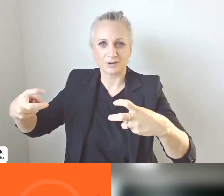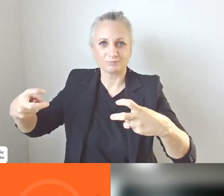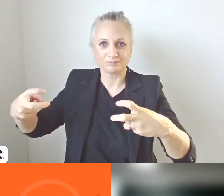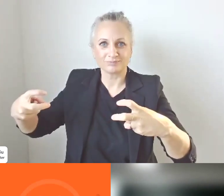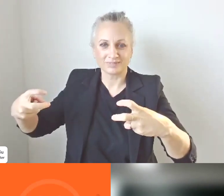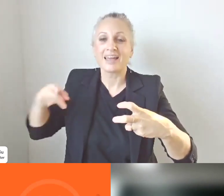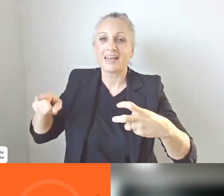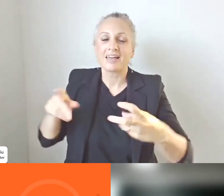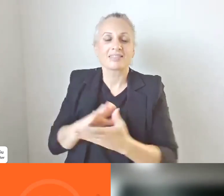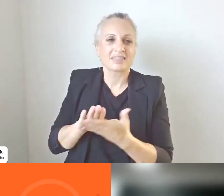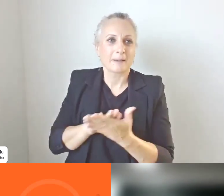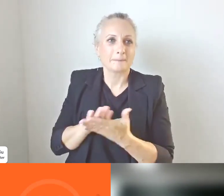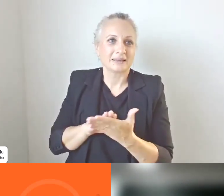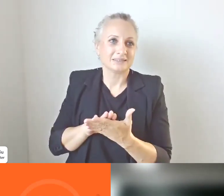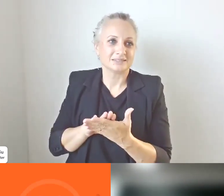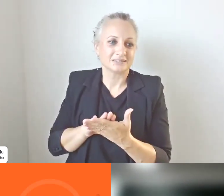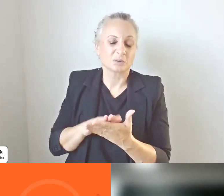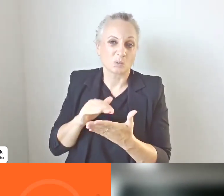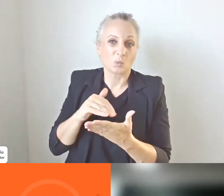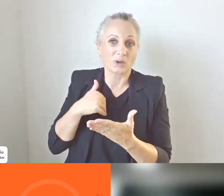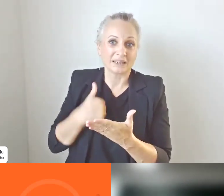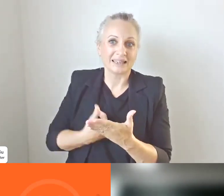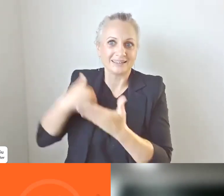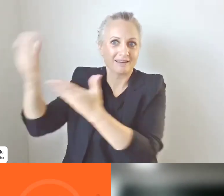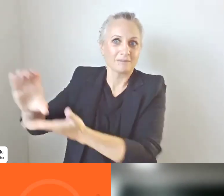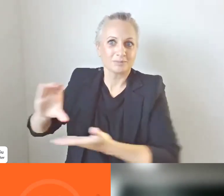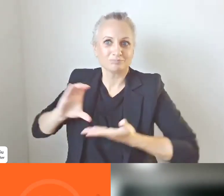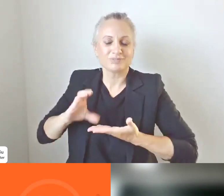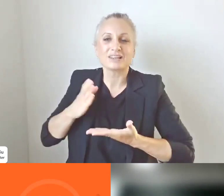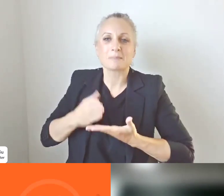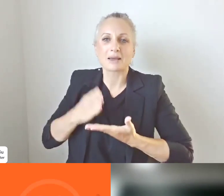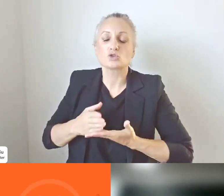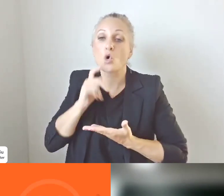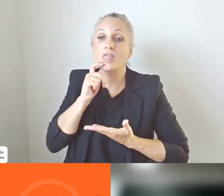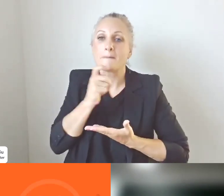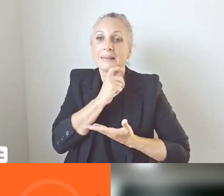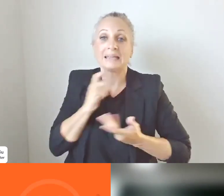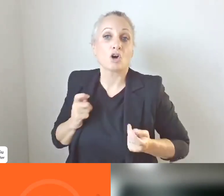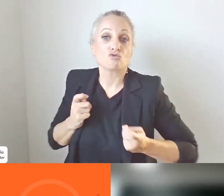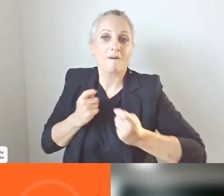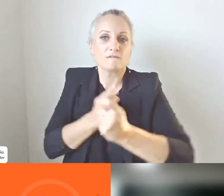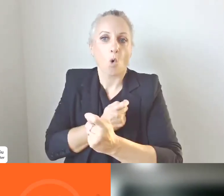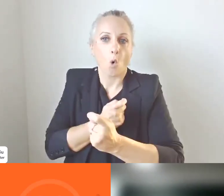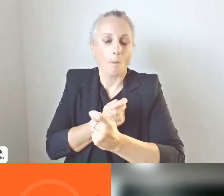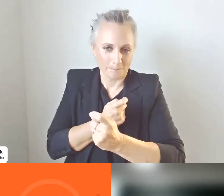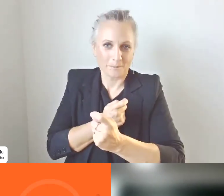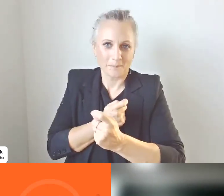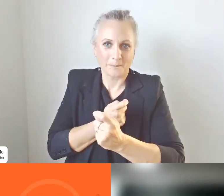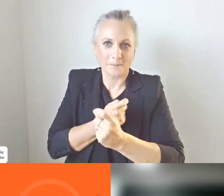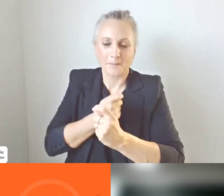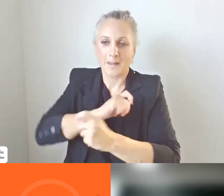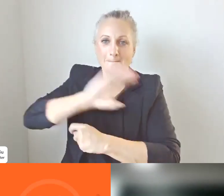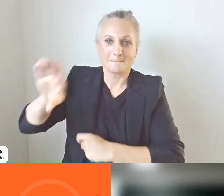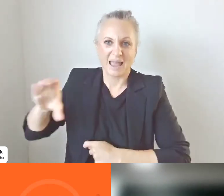funding security as part of the media reform package, and our team will support the work on this.